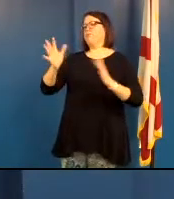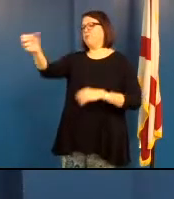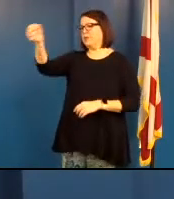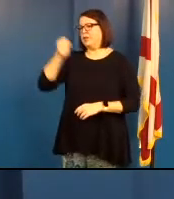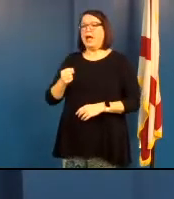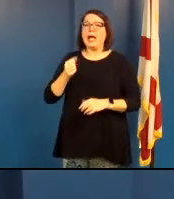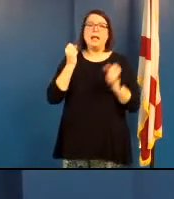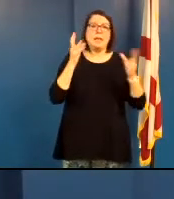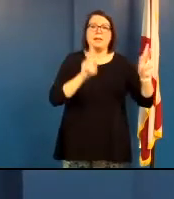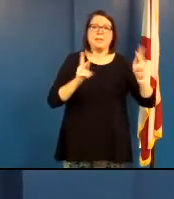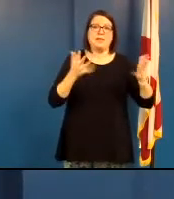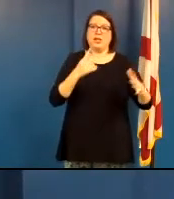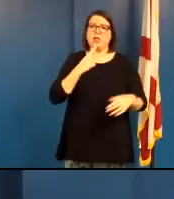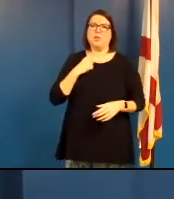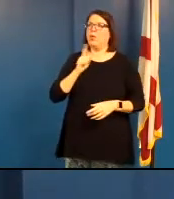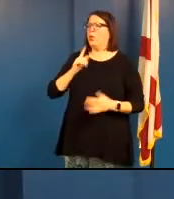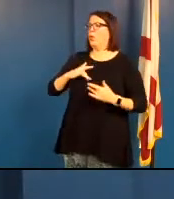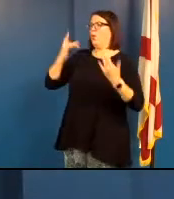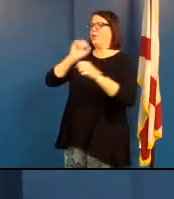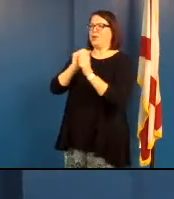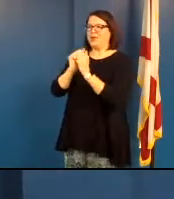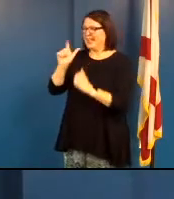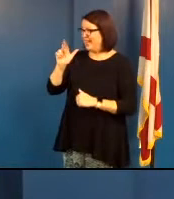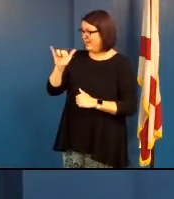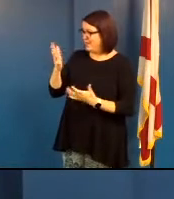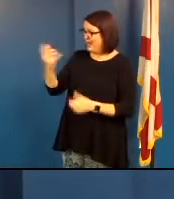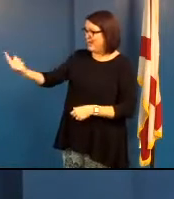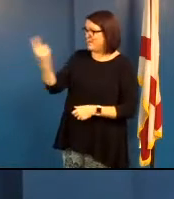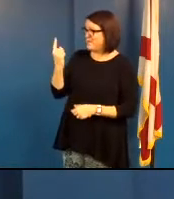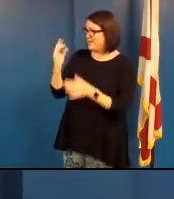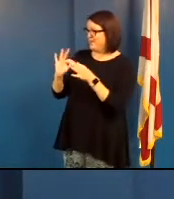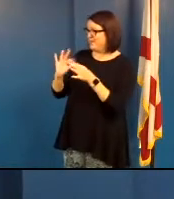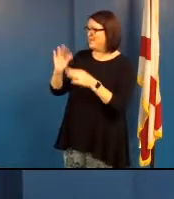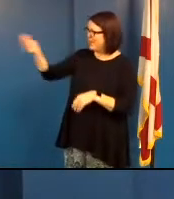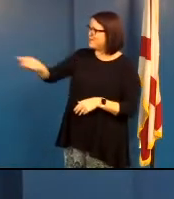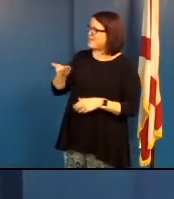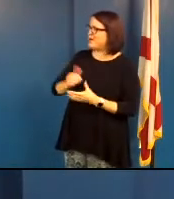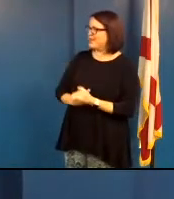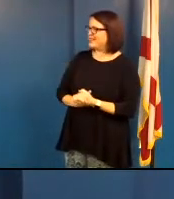Would you like to come up and say a few words? Thank you so much and welcome aboard.